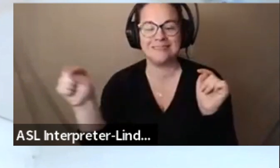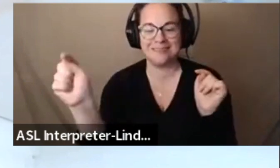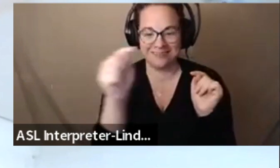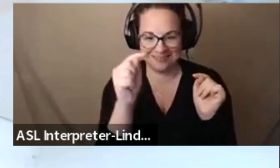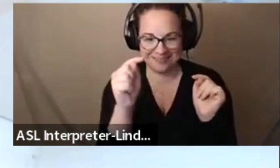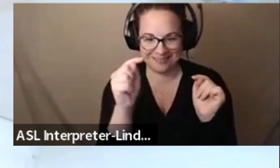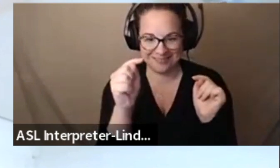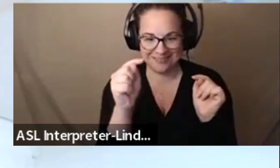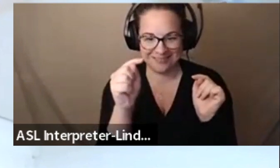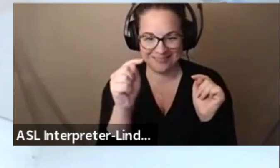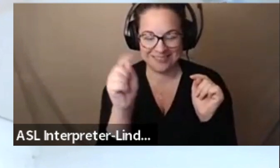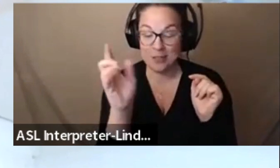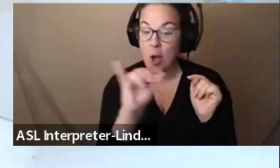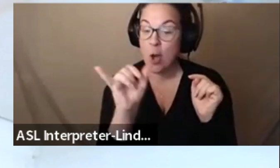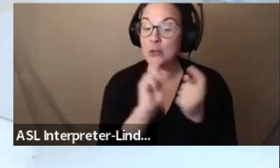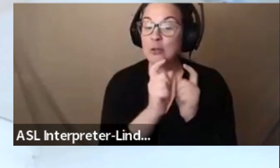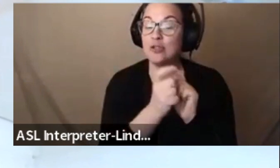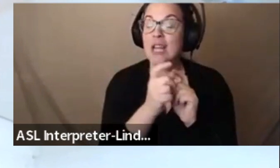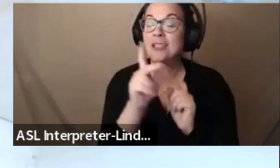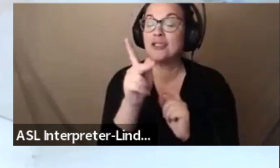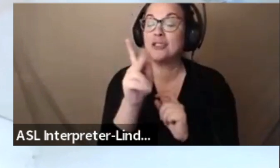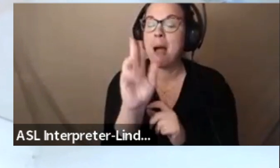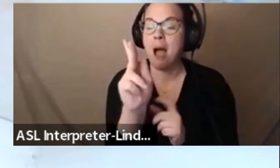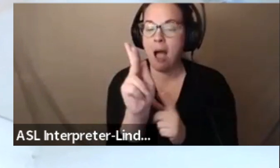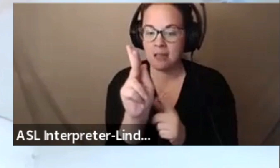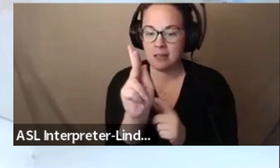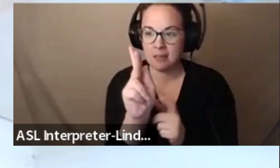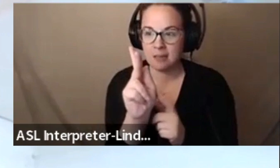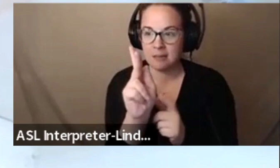see. And it changes Puck's